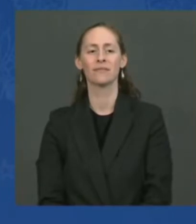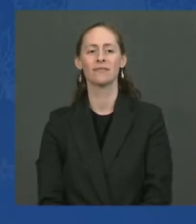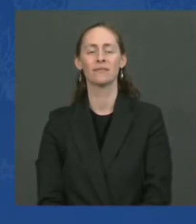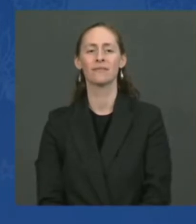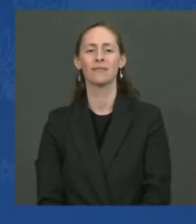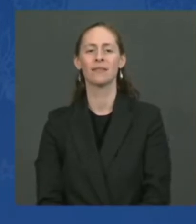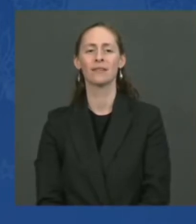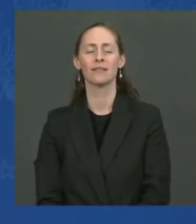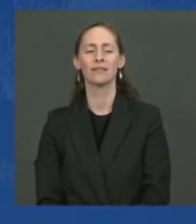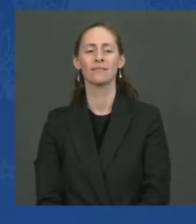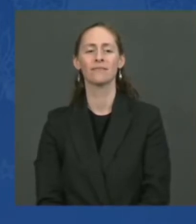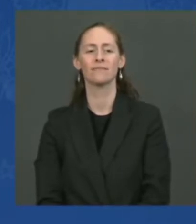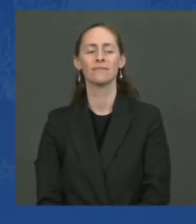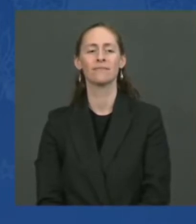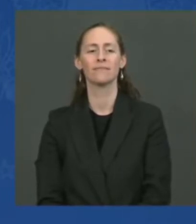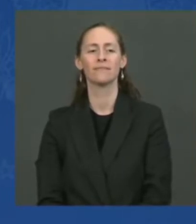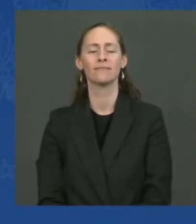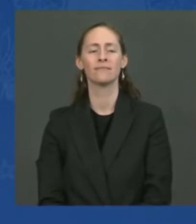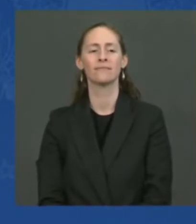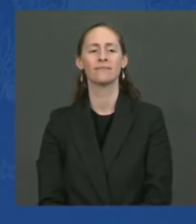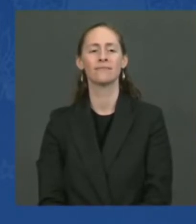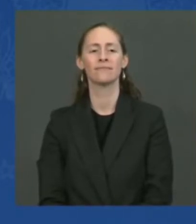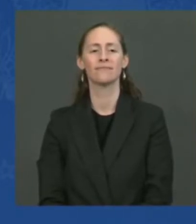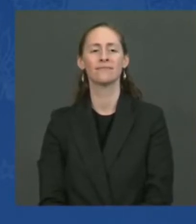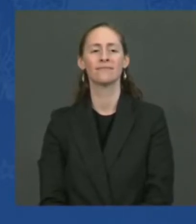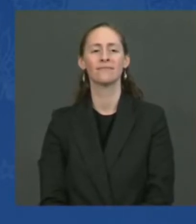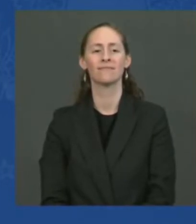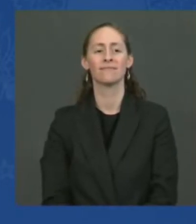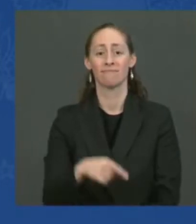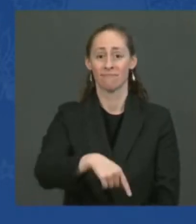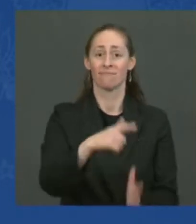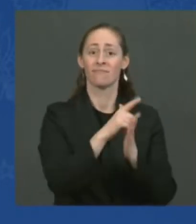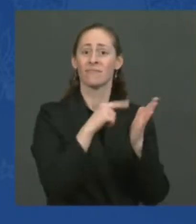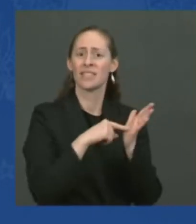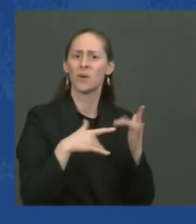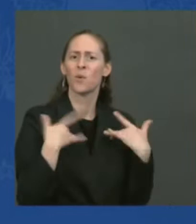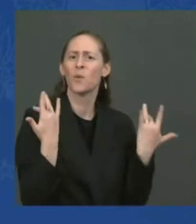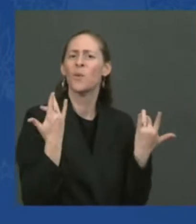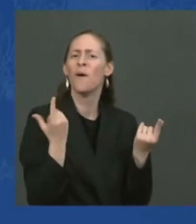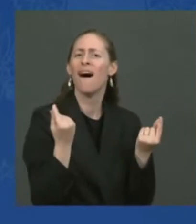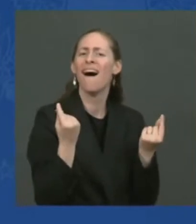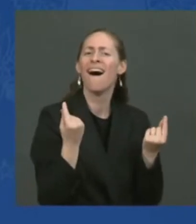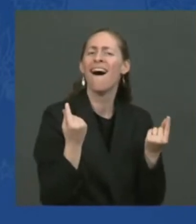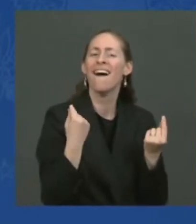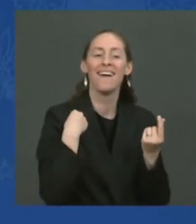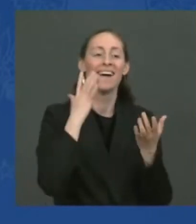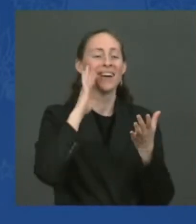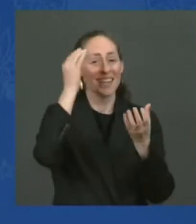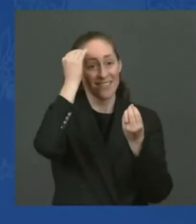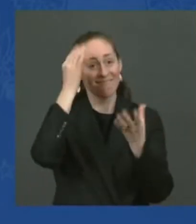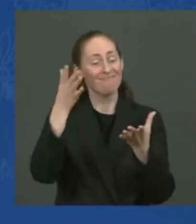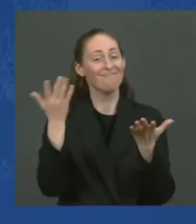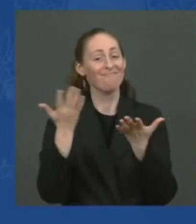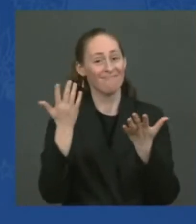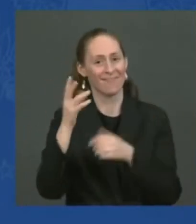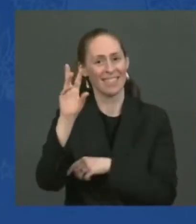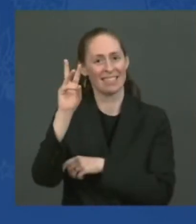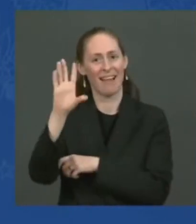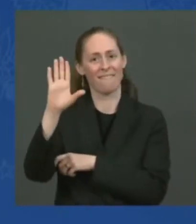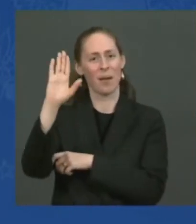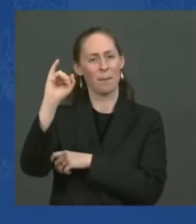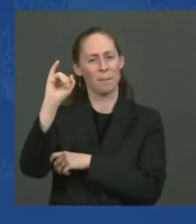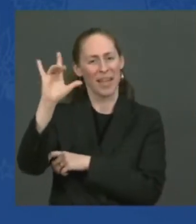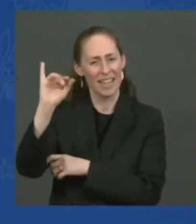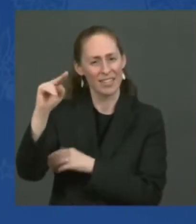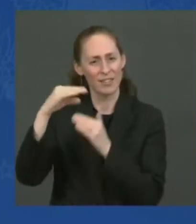One of the most excited part about this bill, the $65 billion upgrade to expand broadband